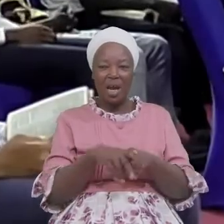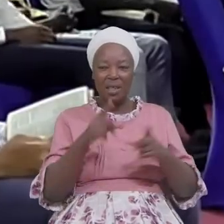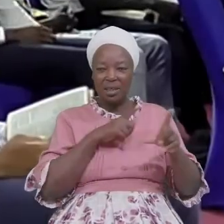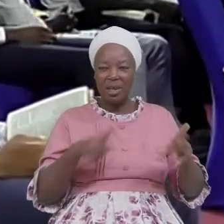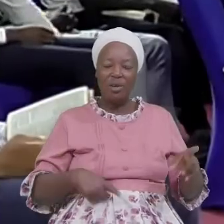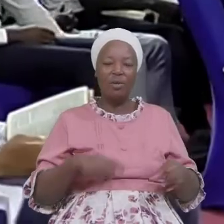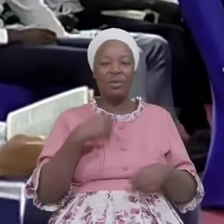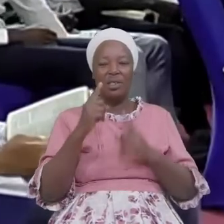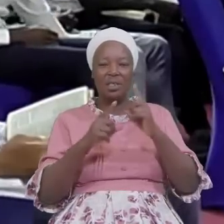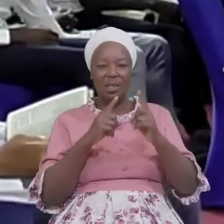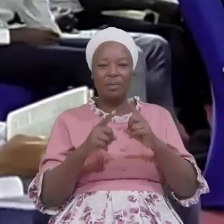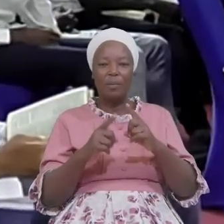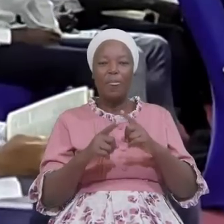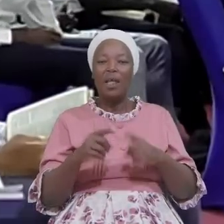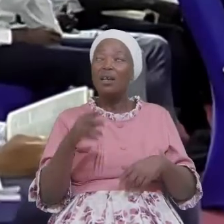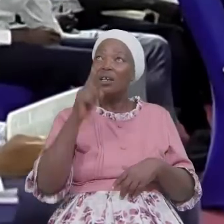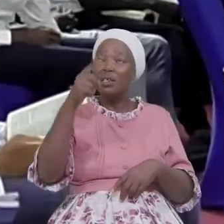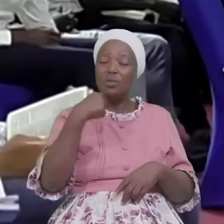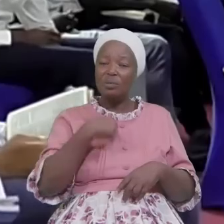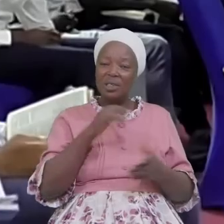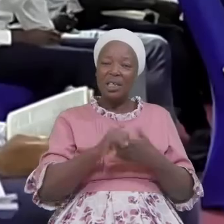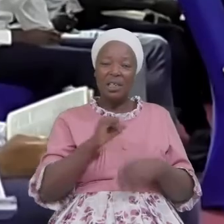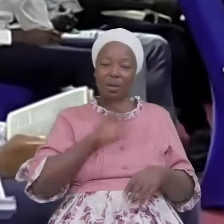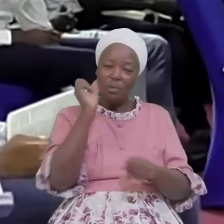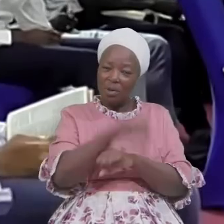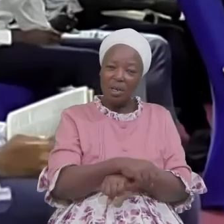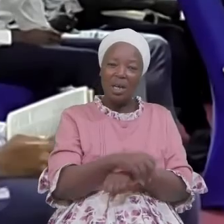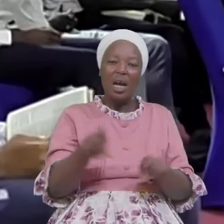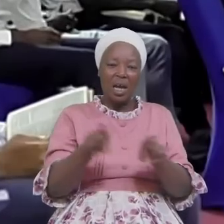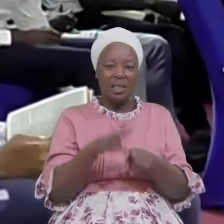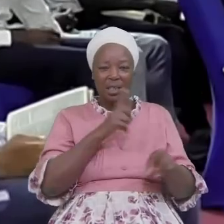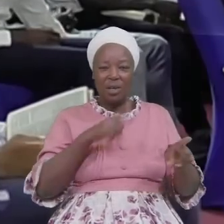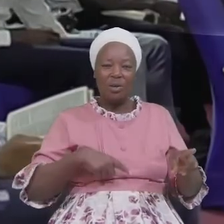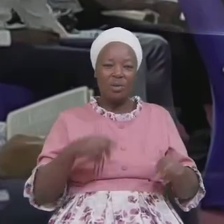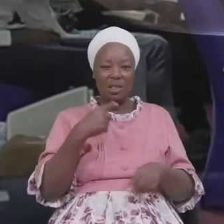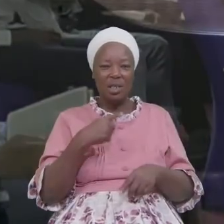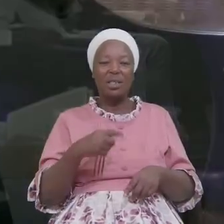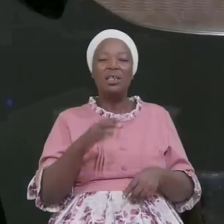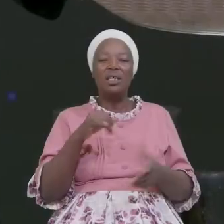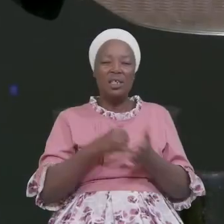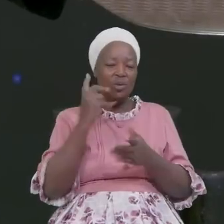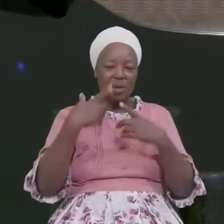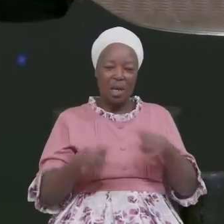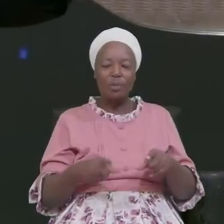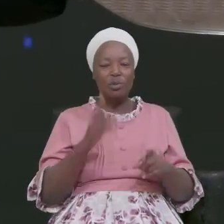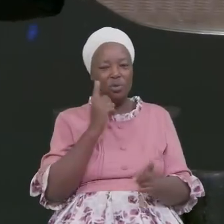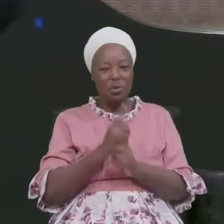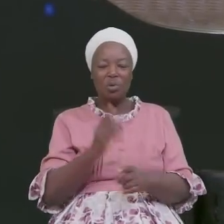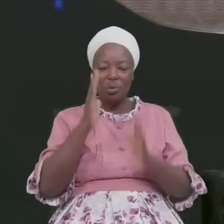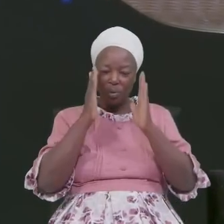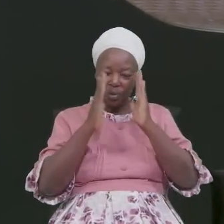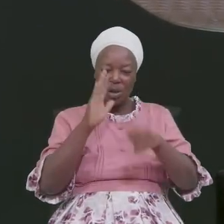will overcome. As the Lord said. Concentrate on what the Lord has said.